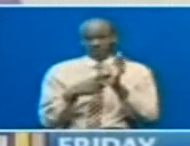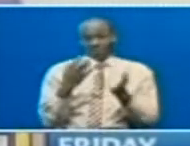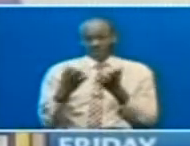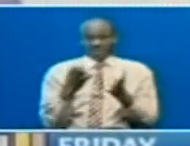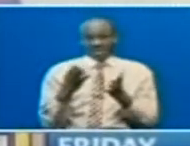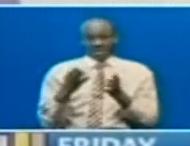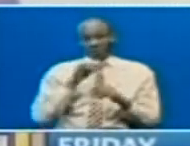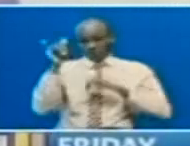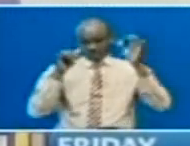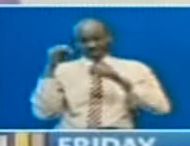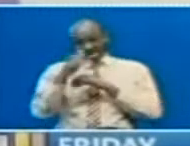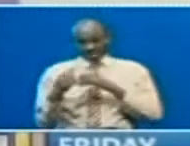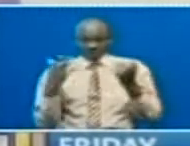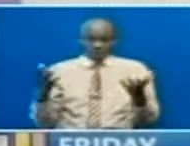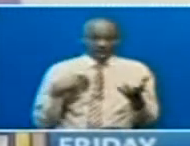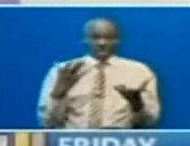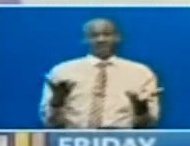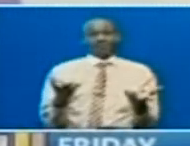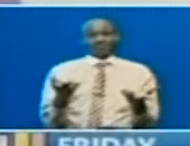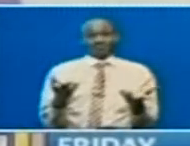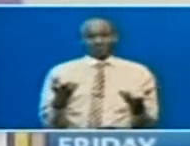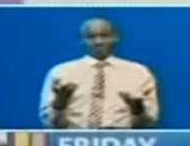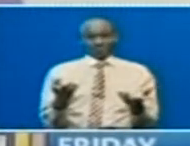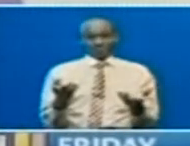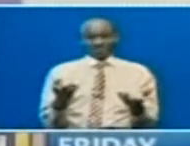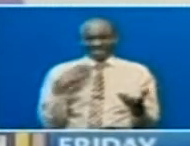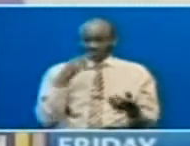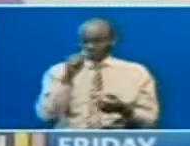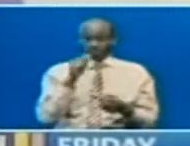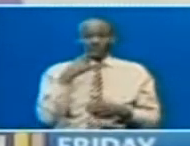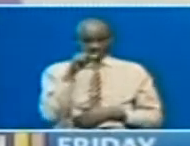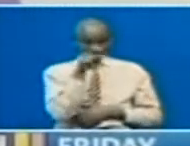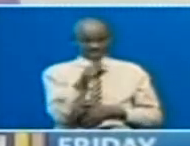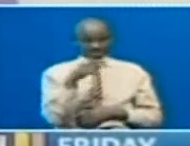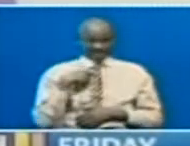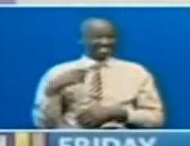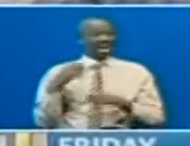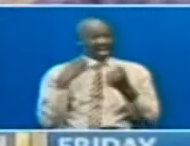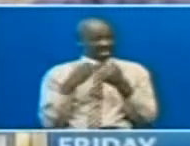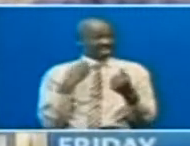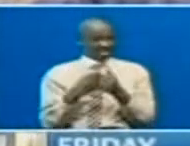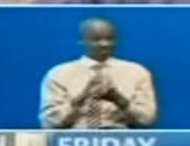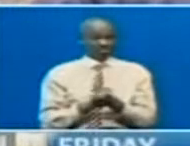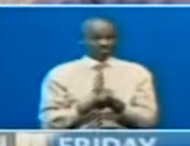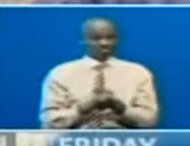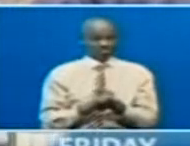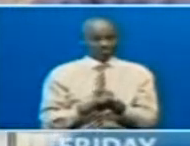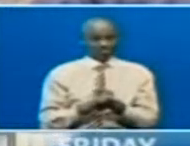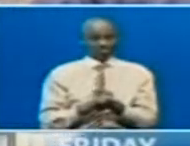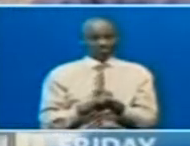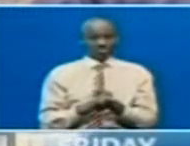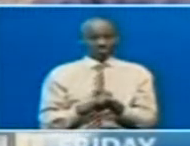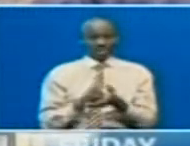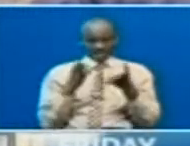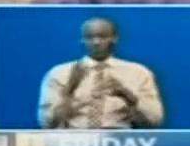be foreign, mm-hmm. some may be too long, mm-hmm. and all that. Okay. This one can be pronounced, but very tricky. Very tricky. All right, Willis, let's get